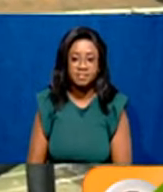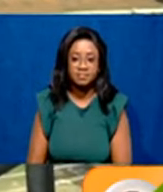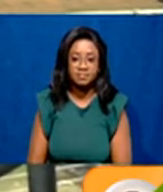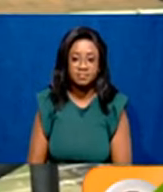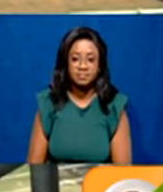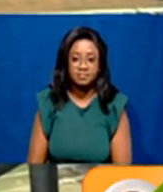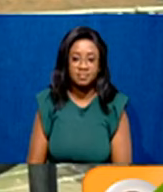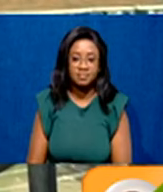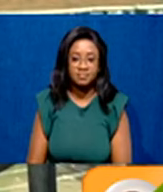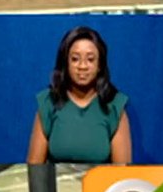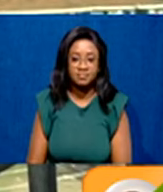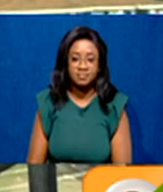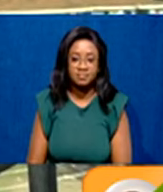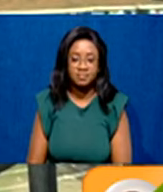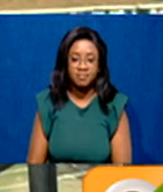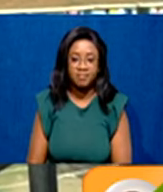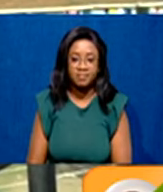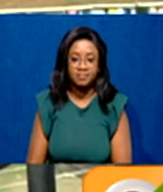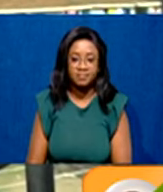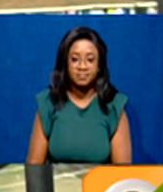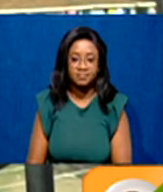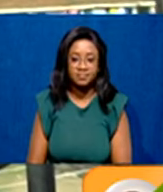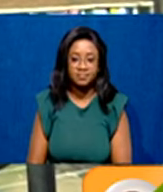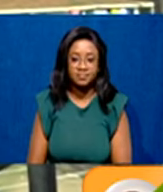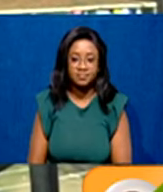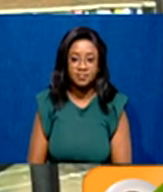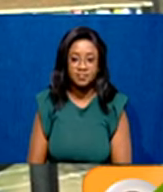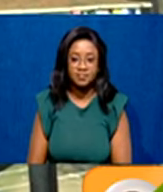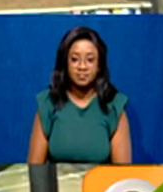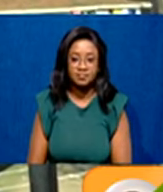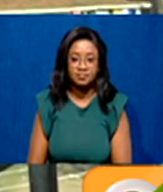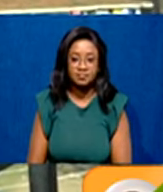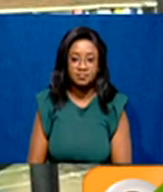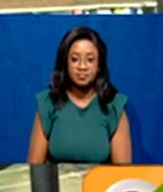Seth Olale, Citizen TV, Eastlands, Nairobi County.